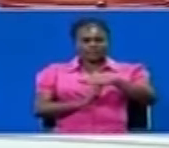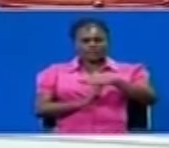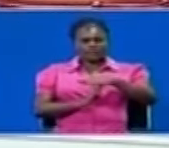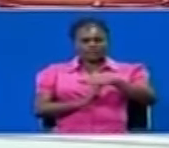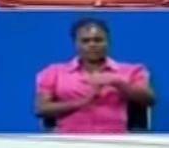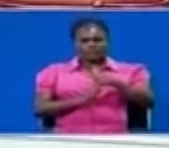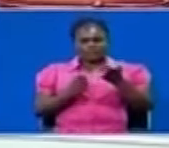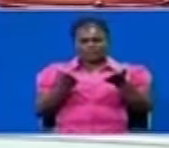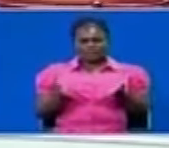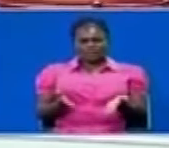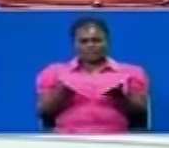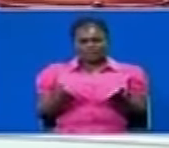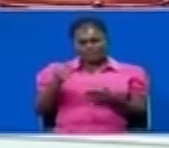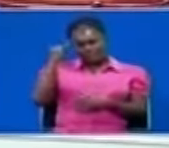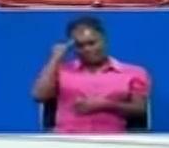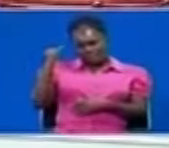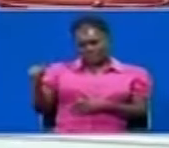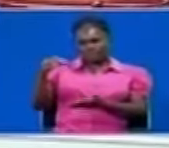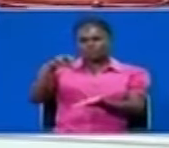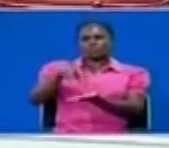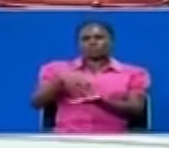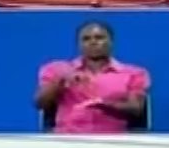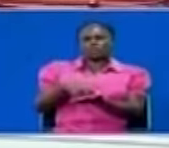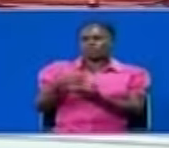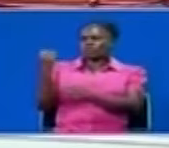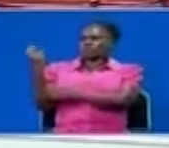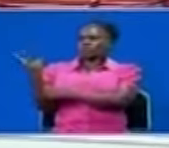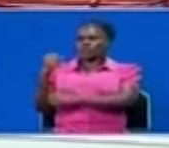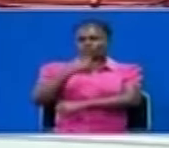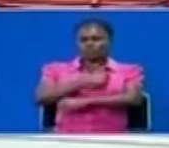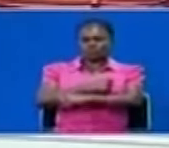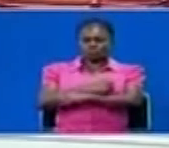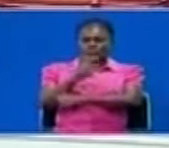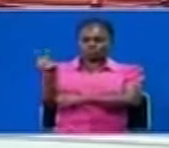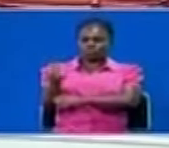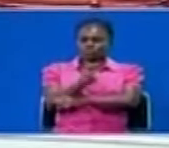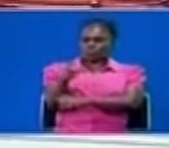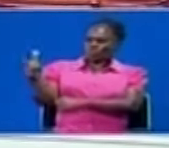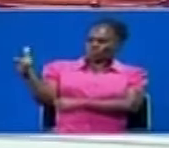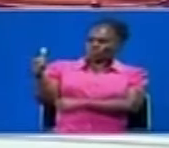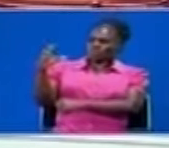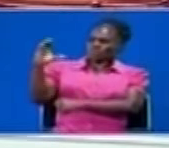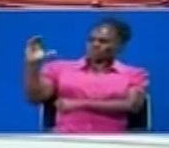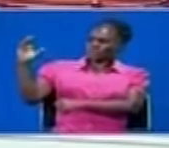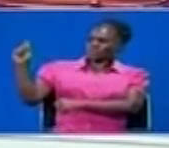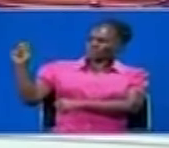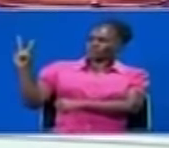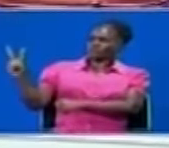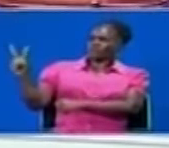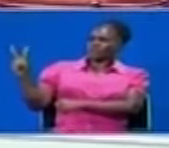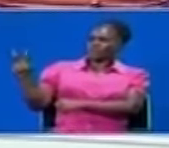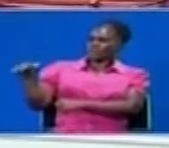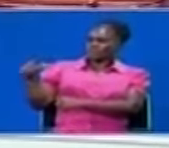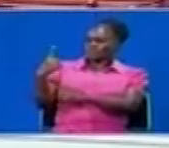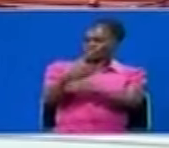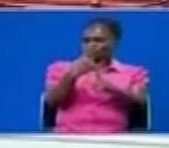move on now and imagine a scenario where high school students are monitored via CCTV cameras that are strategically placed